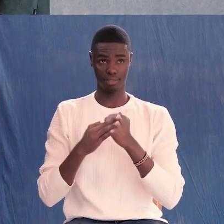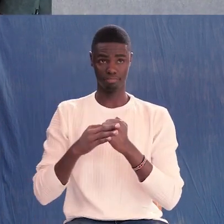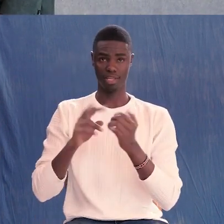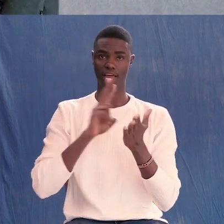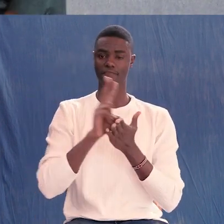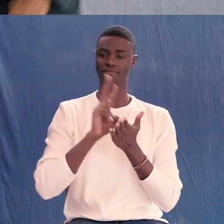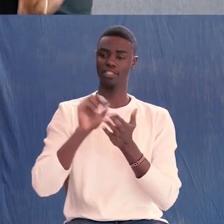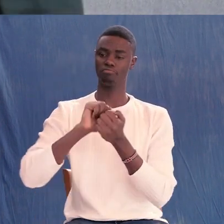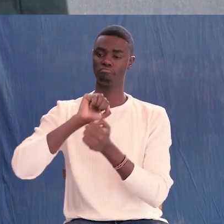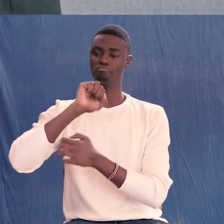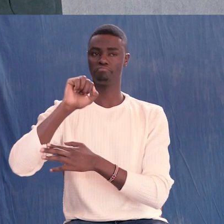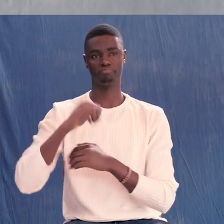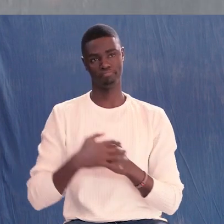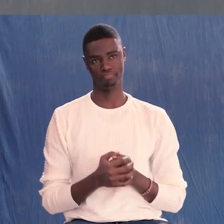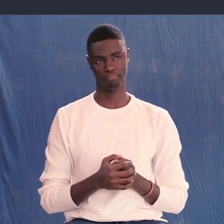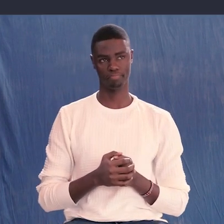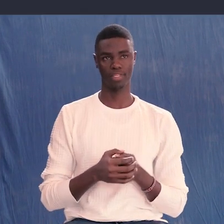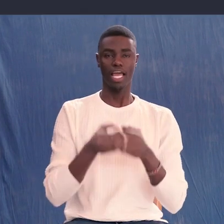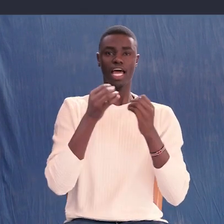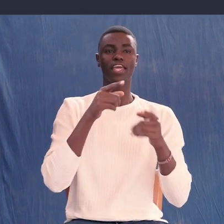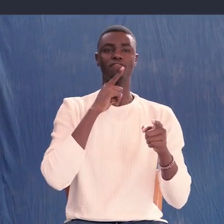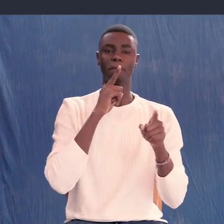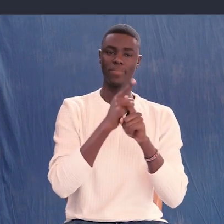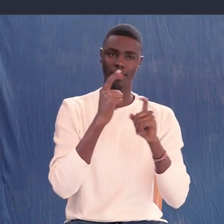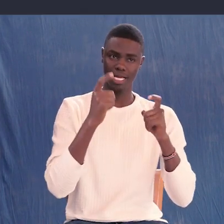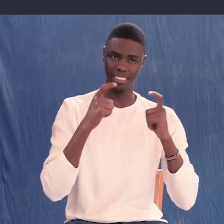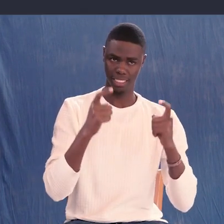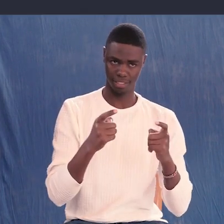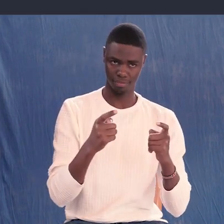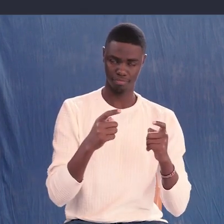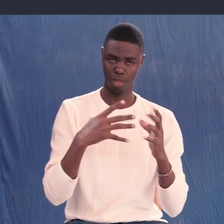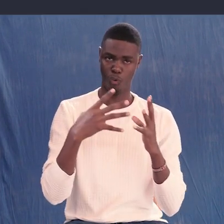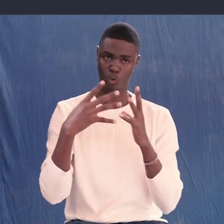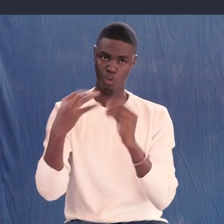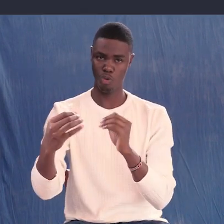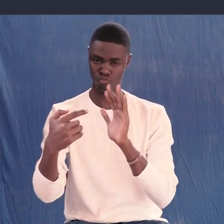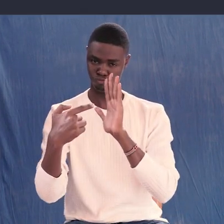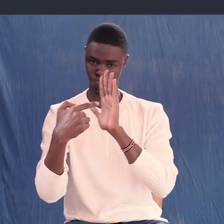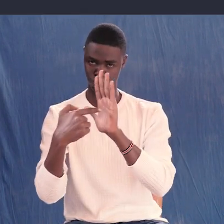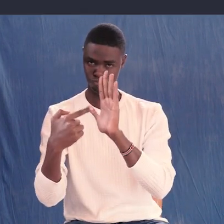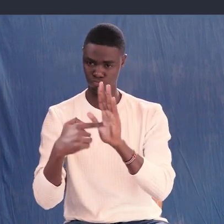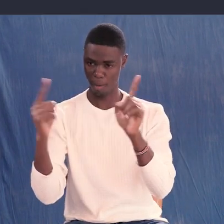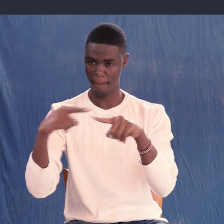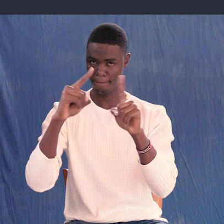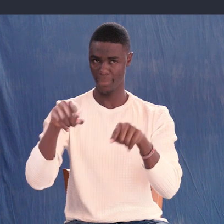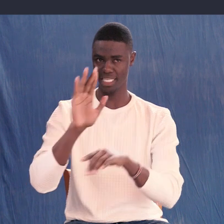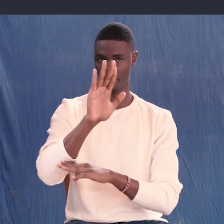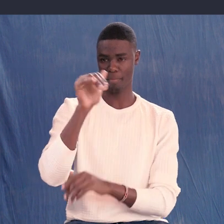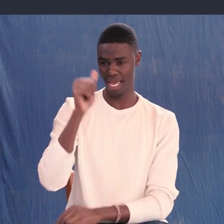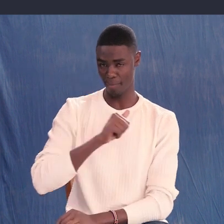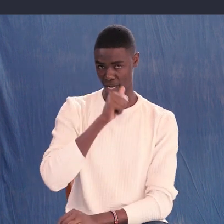verse 15. Here we go. If your brother sins, go and show him his fault in private.